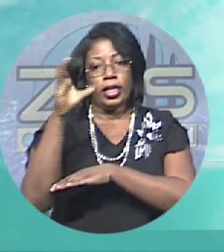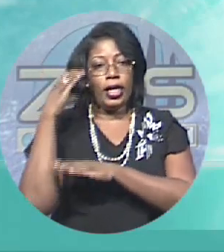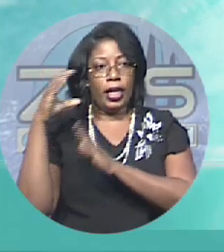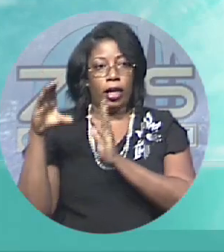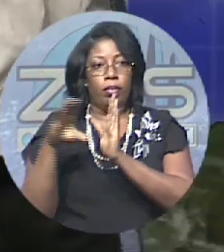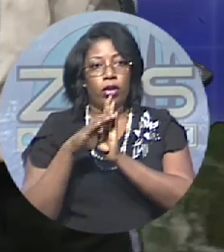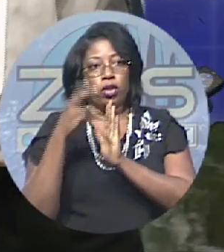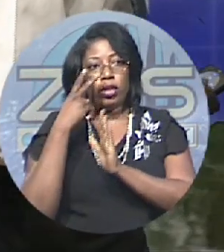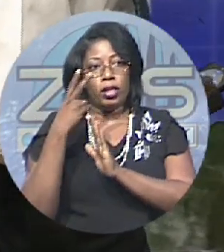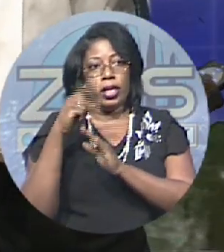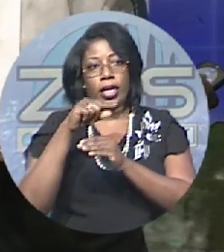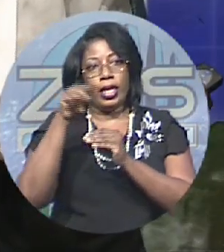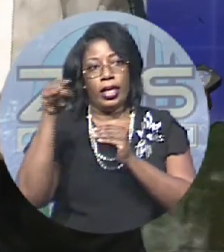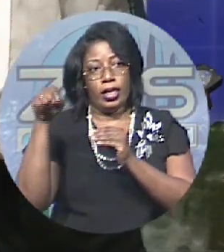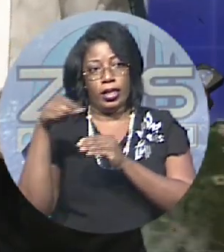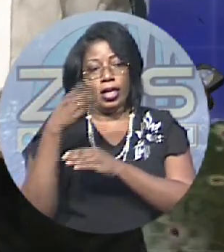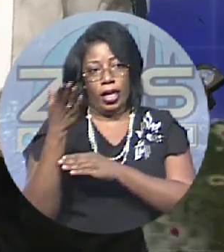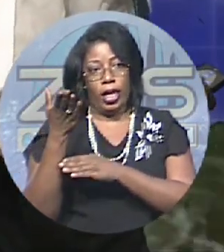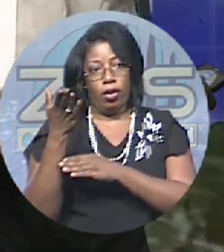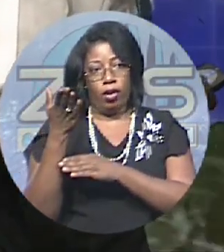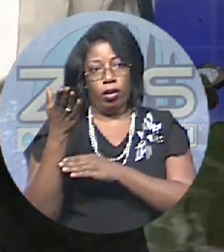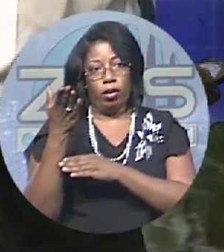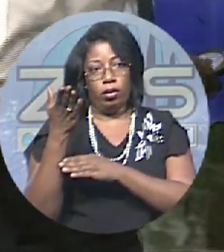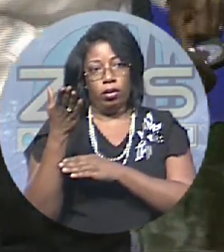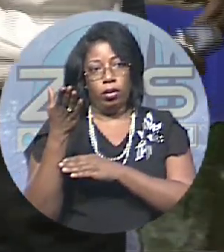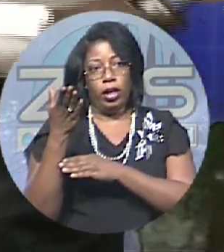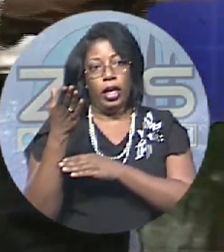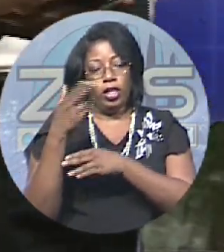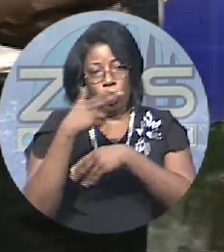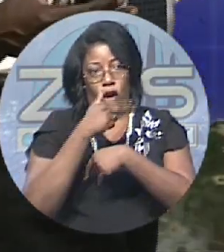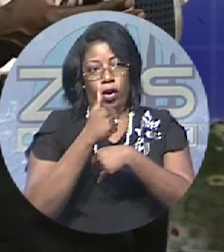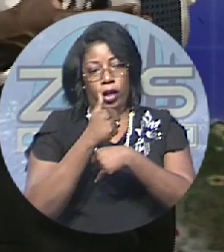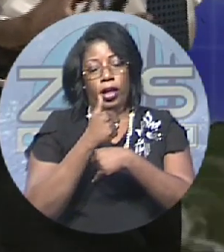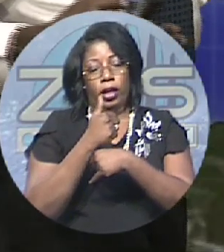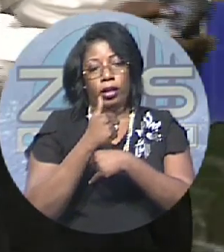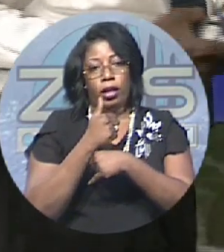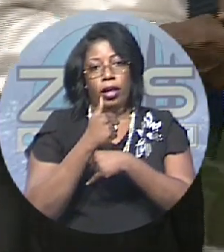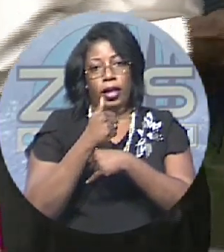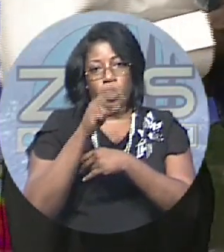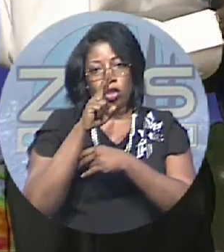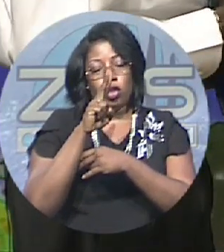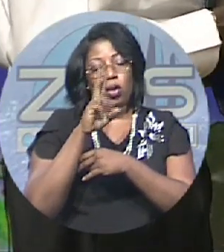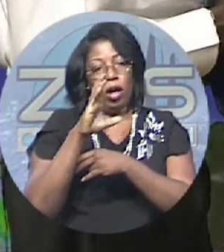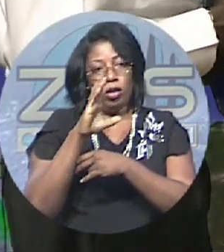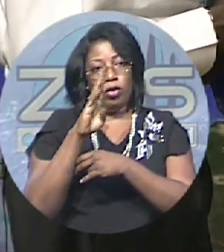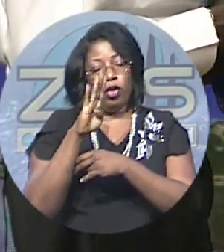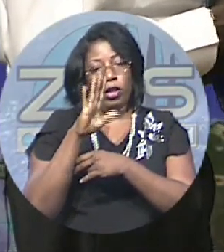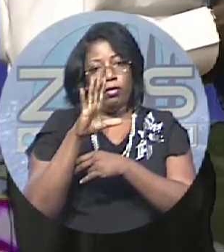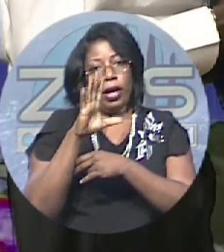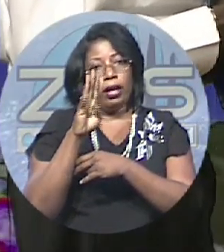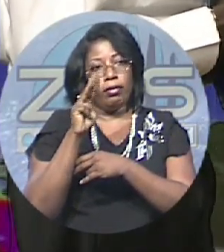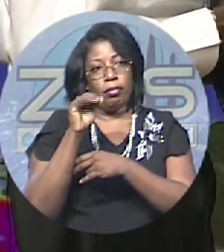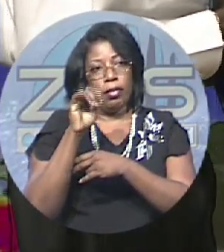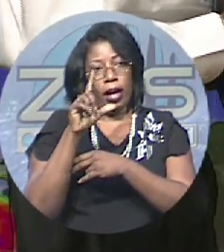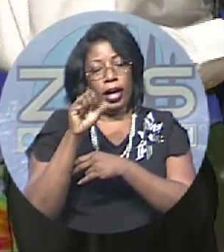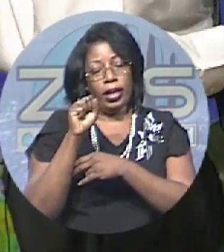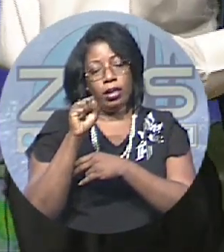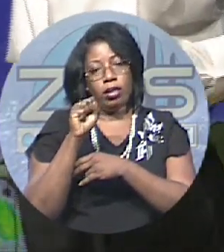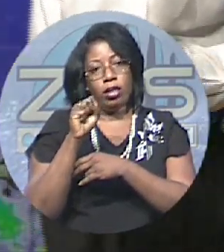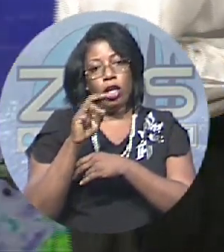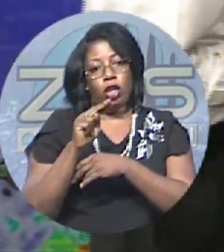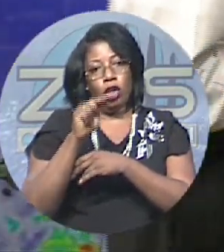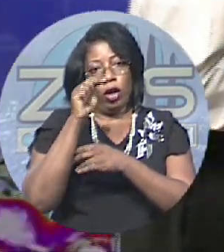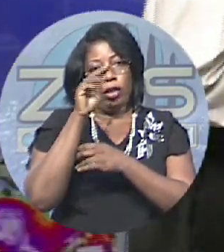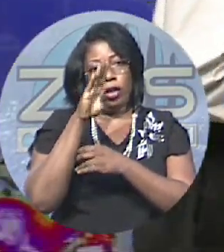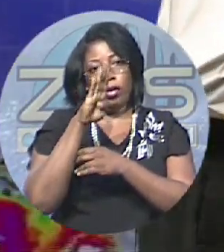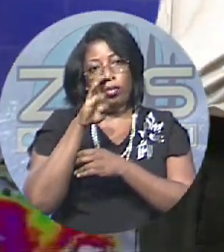can see this here is Hurricane Joaquin. It's about 245 miles to the north of the island of Bermuda, and it